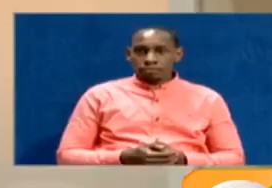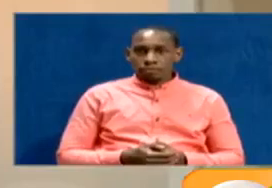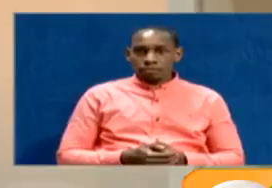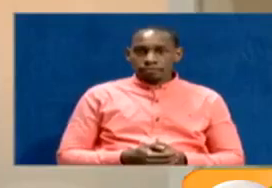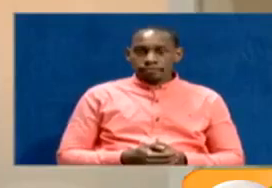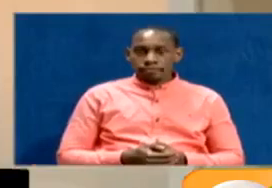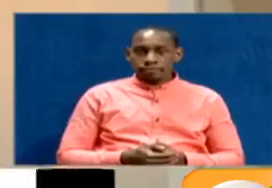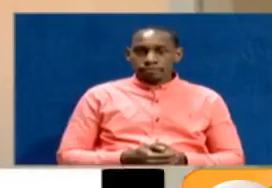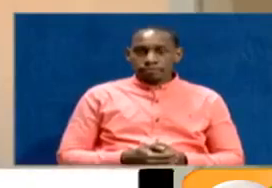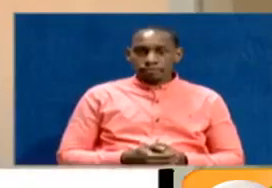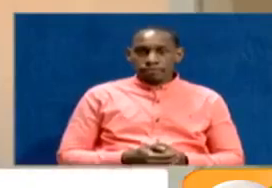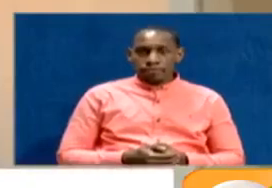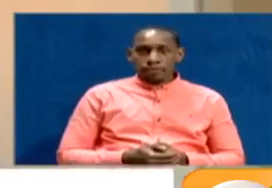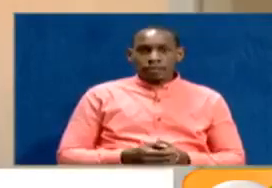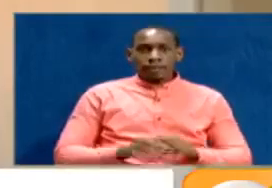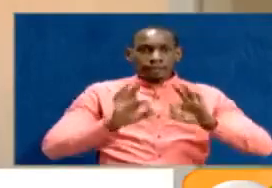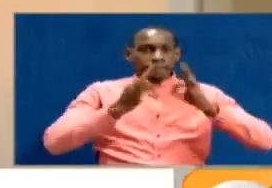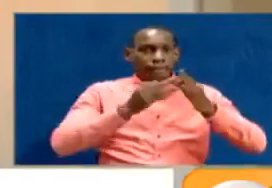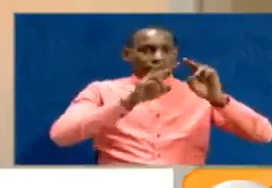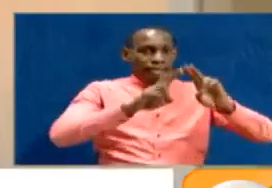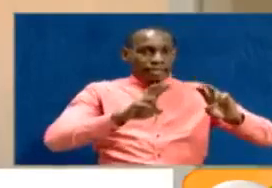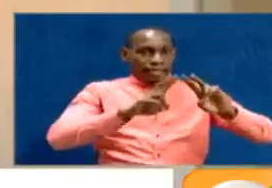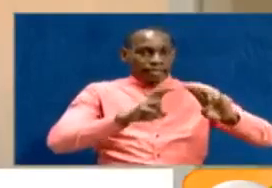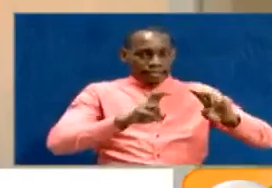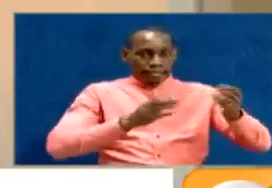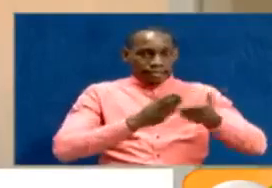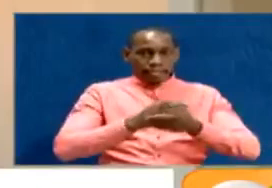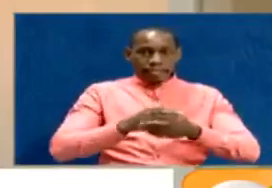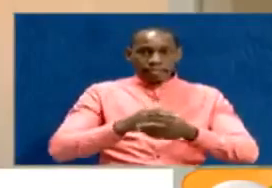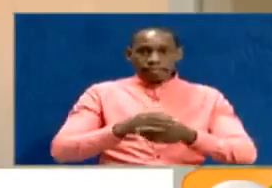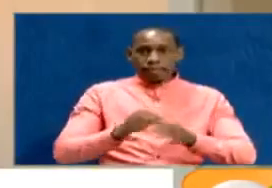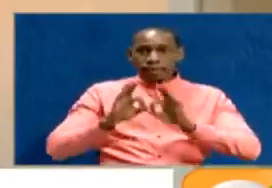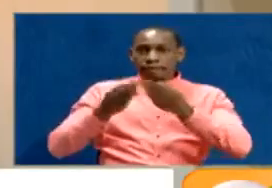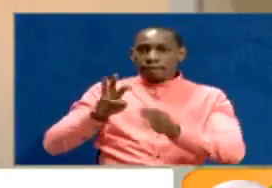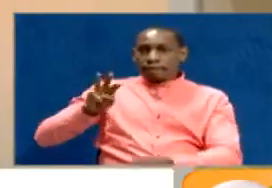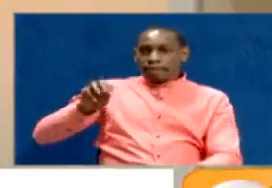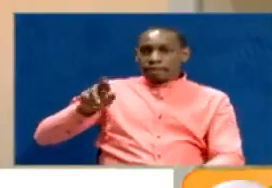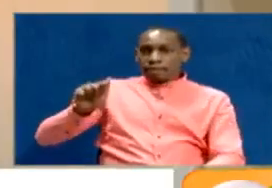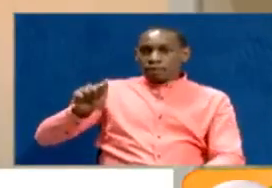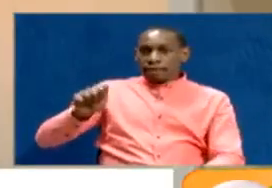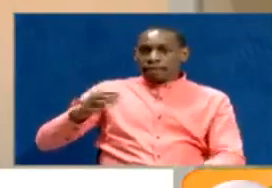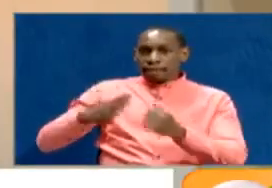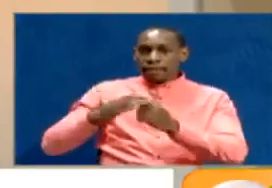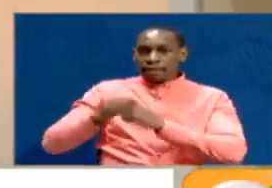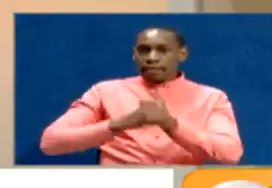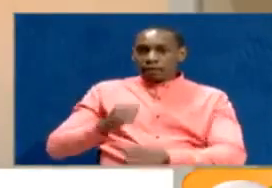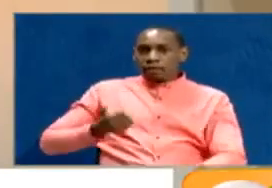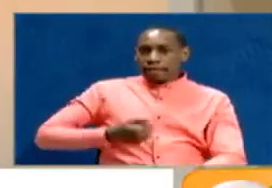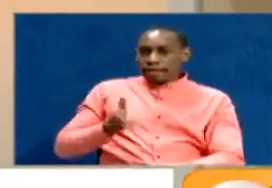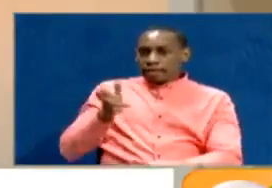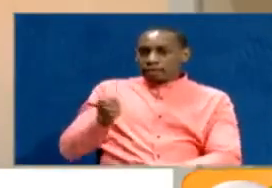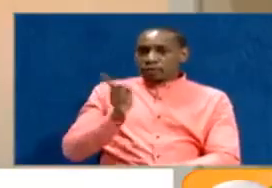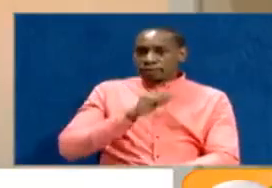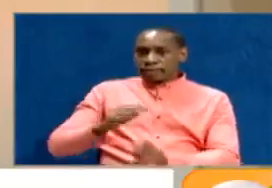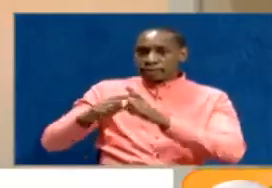It is still a long road to justice for the family of Stephanie Morah, a 9-year-old girl who was shot and killed